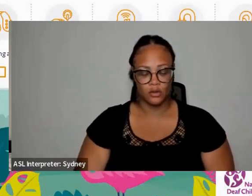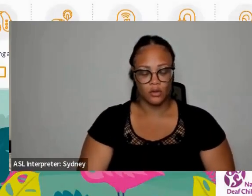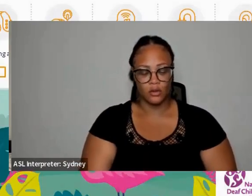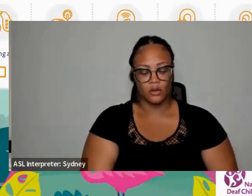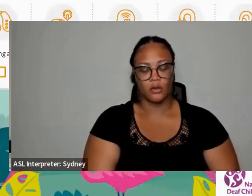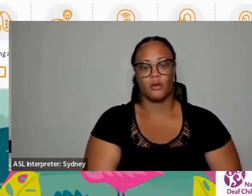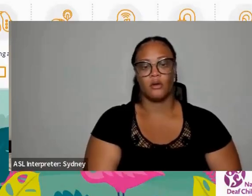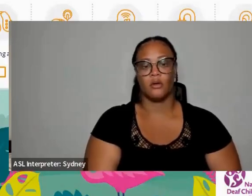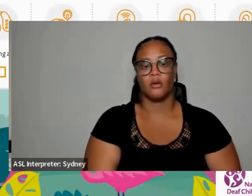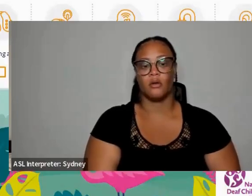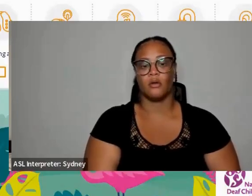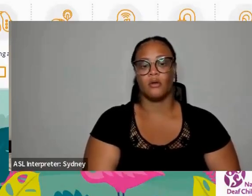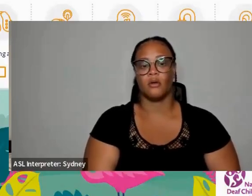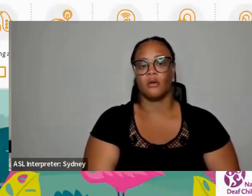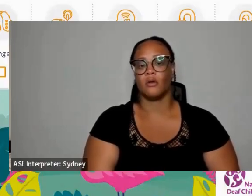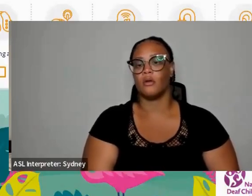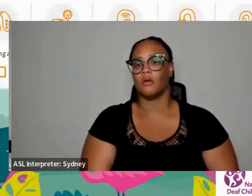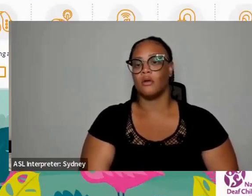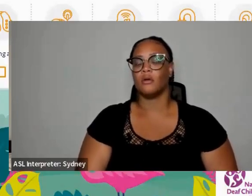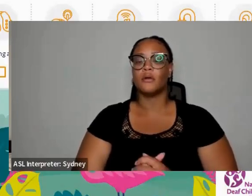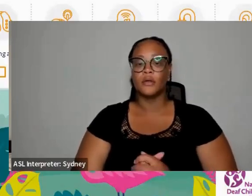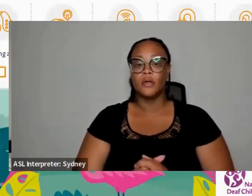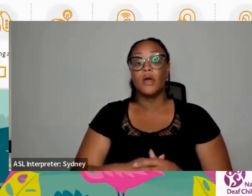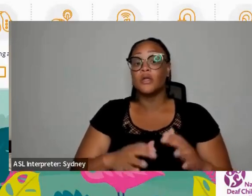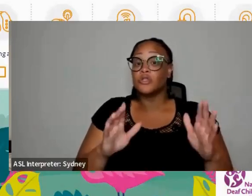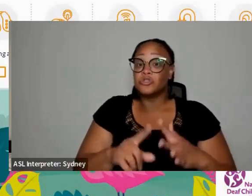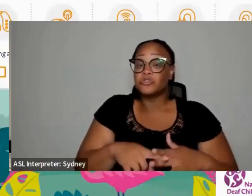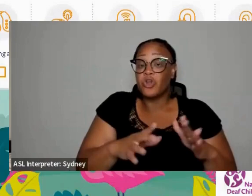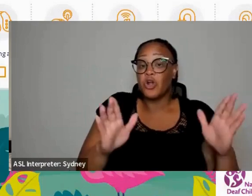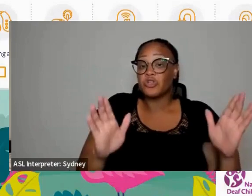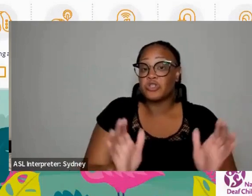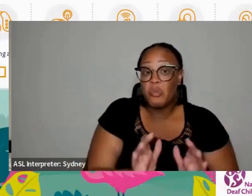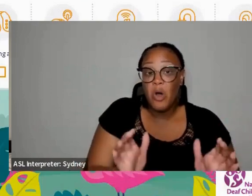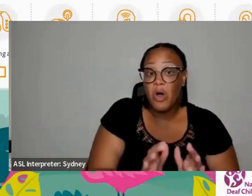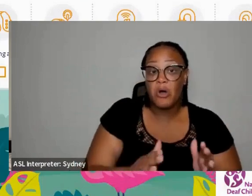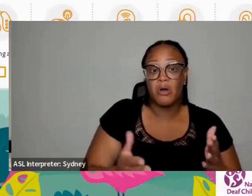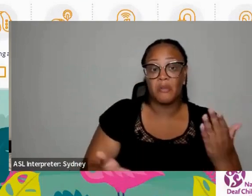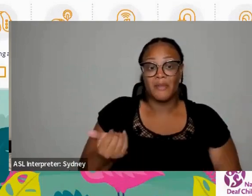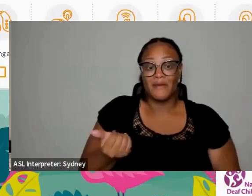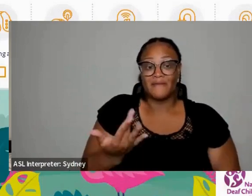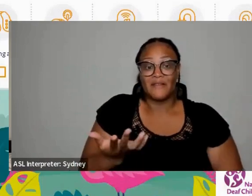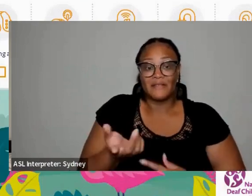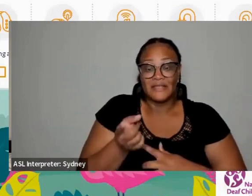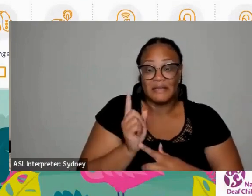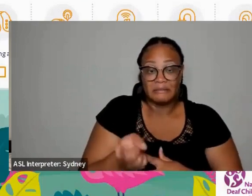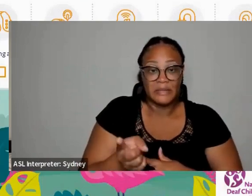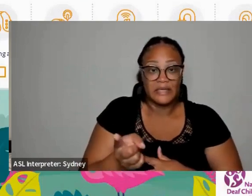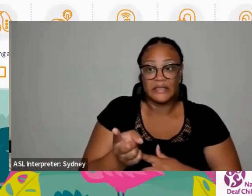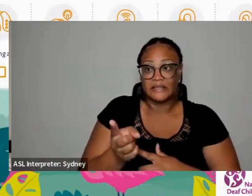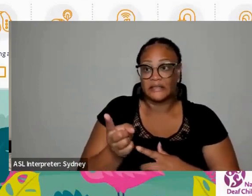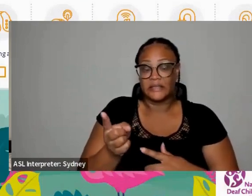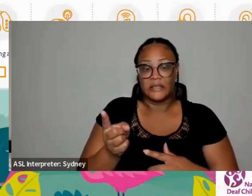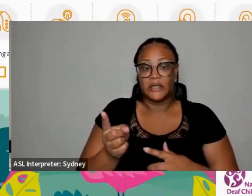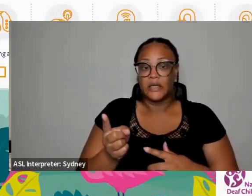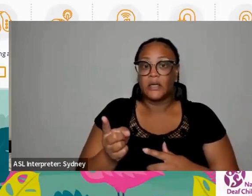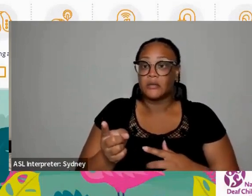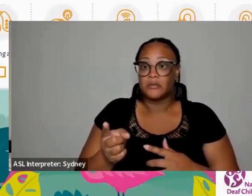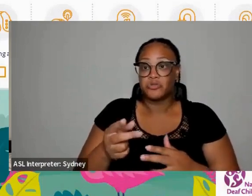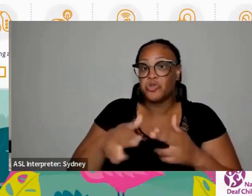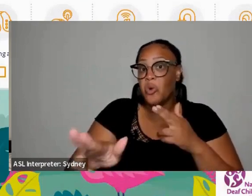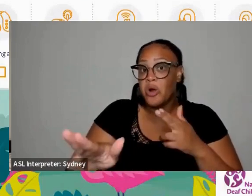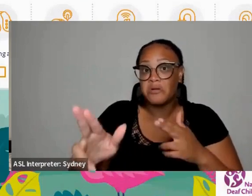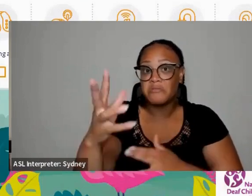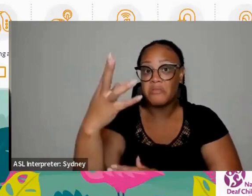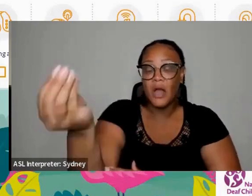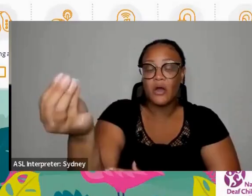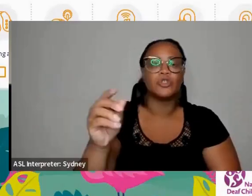time you go for those community outings, maybe start with a 15-minute outing. It doesn't have to be a long outing, just kind of exposing them